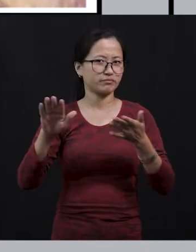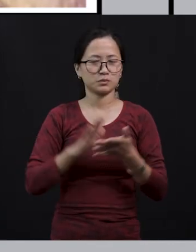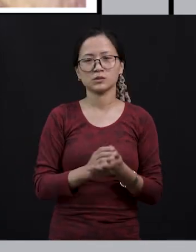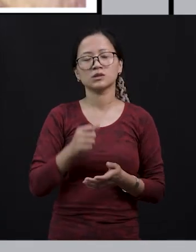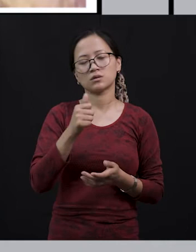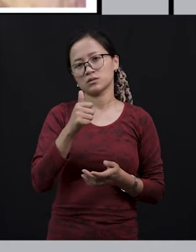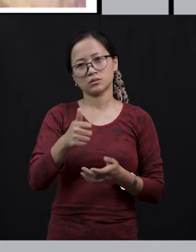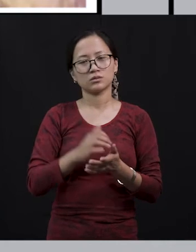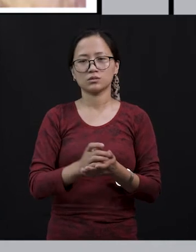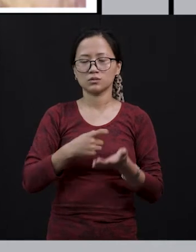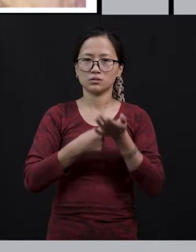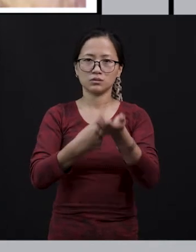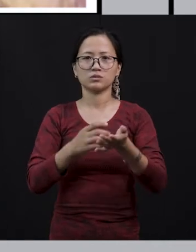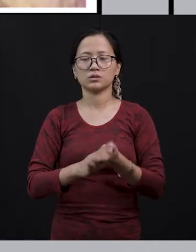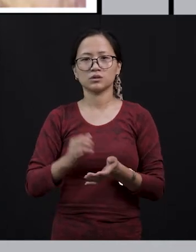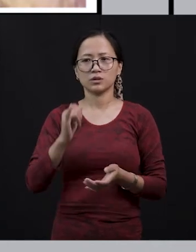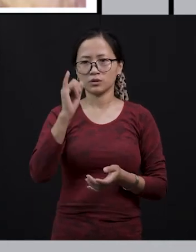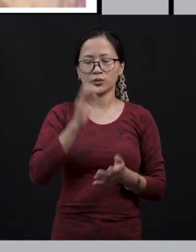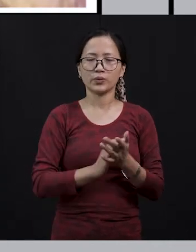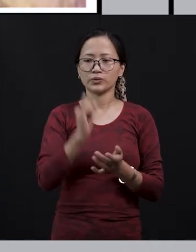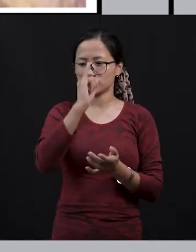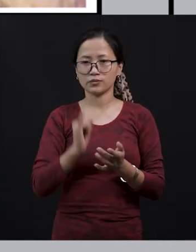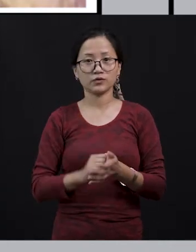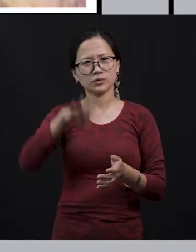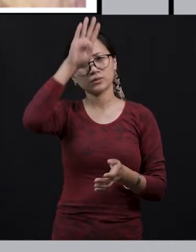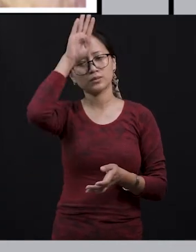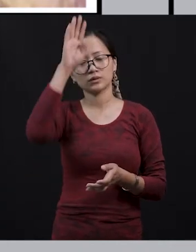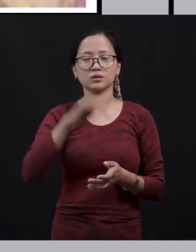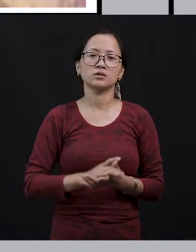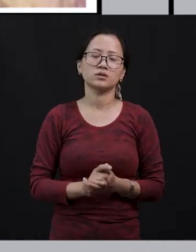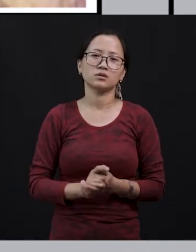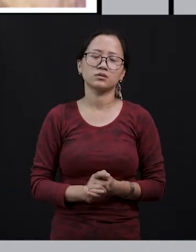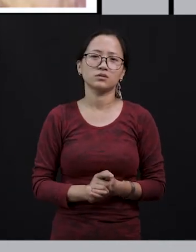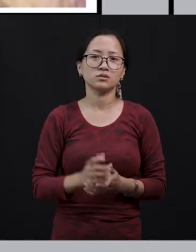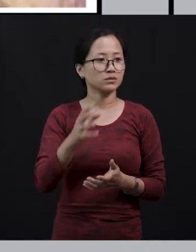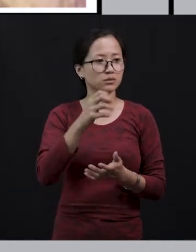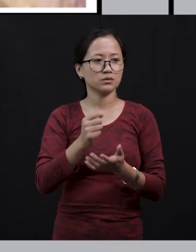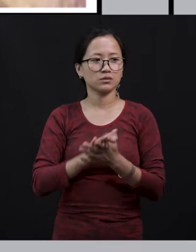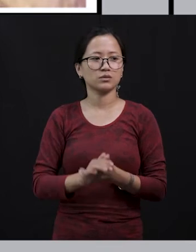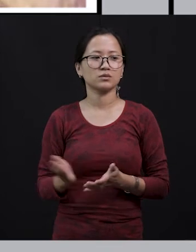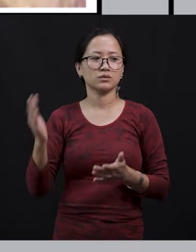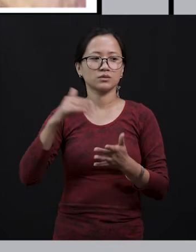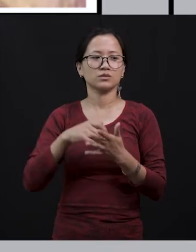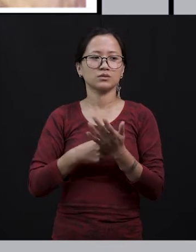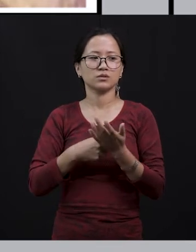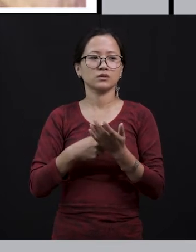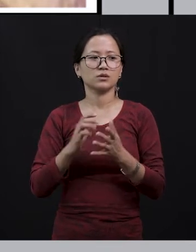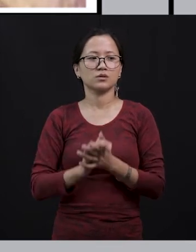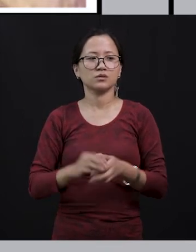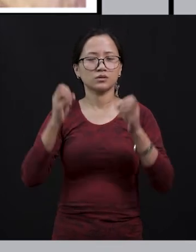king and could not control his empire. Hence, in a few months' time, Razia came back to power, but her reign